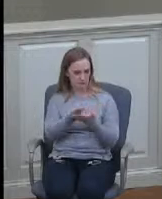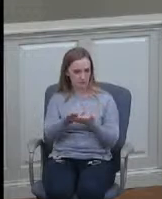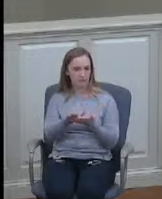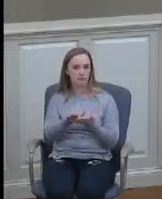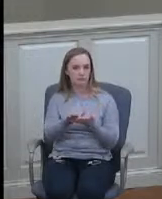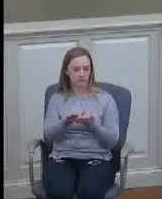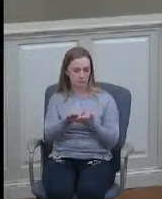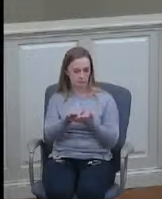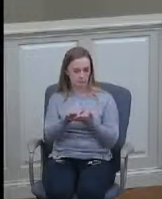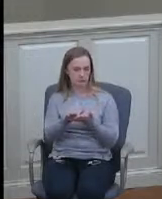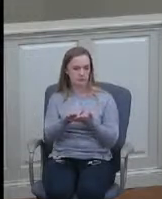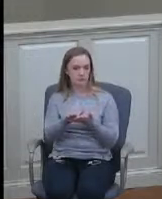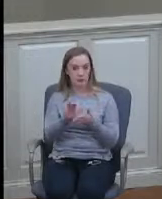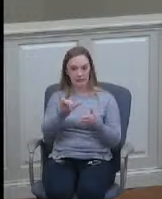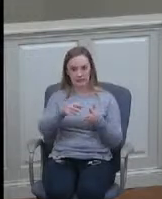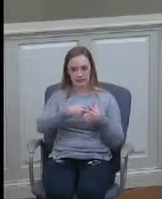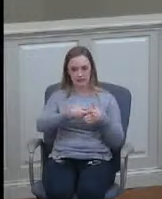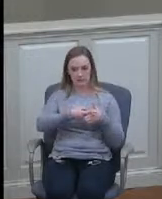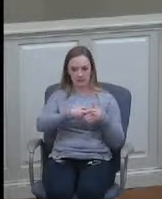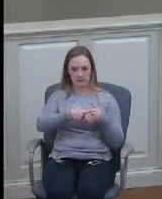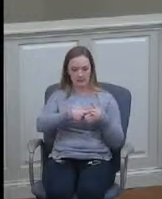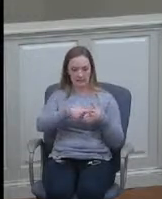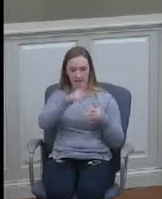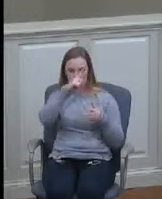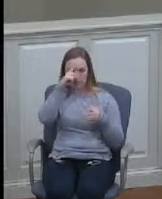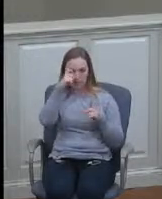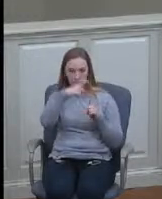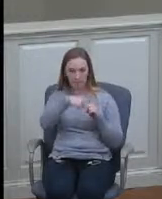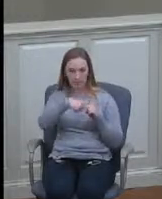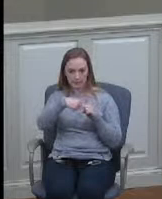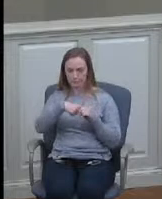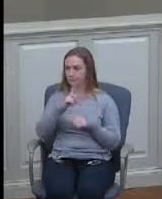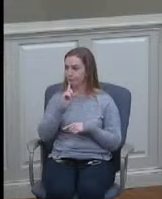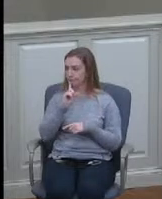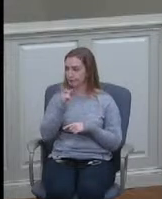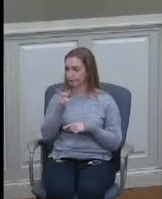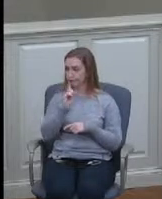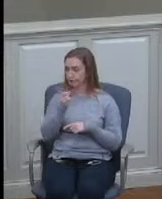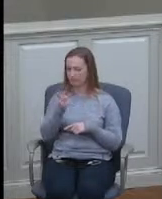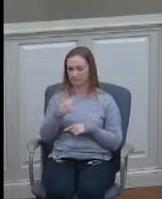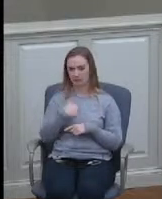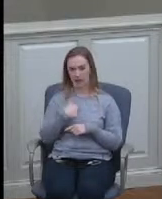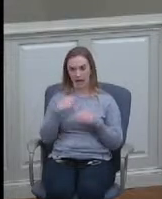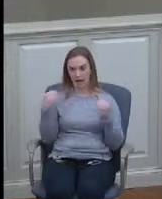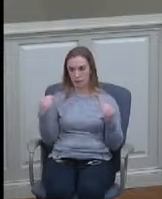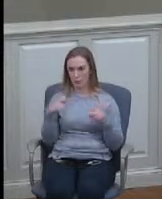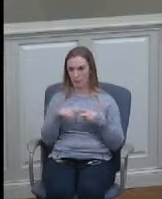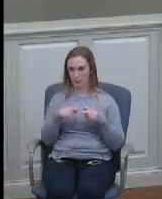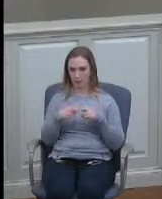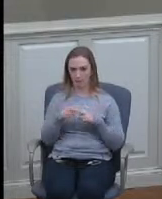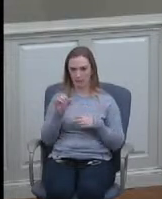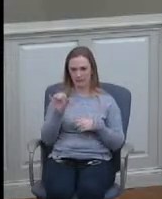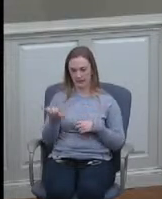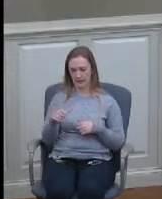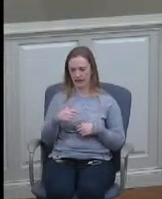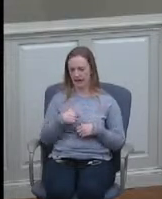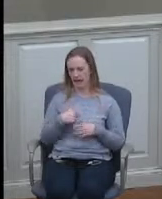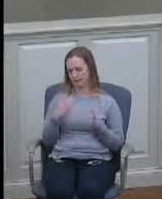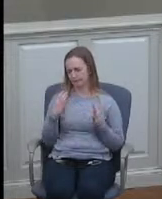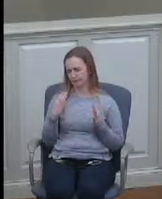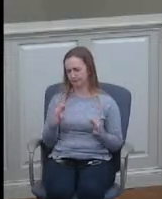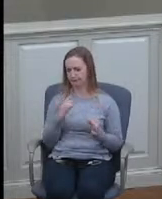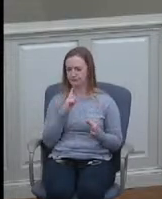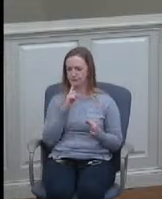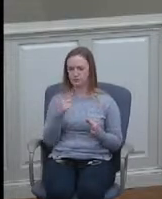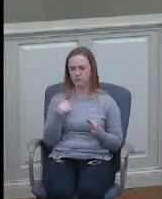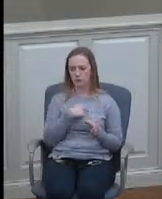That way you're at the beginning of summer months and, Sure. yeah. I would have no problem getting, I'm quite certain we can get it done